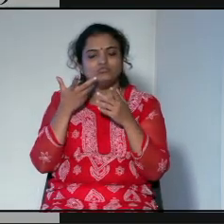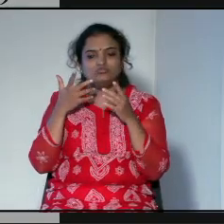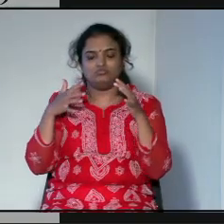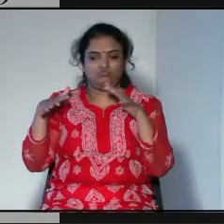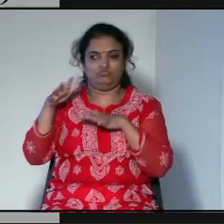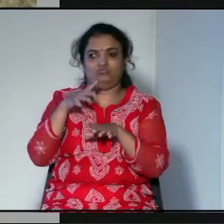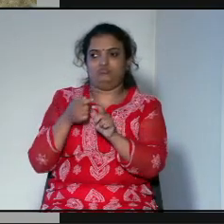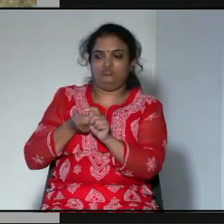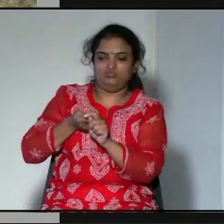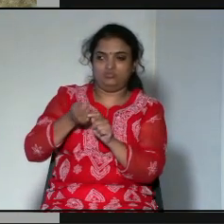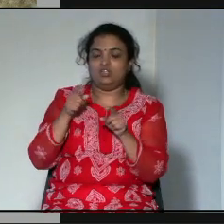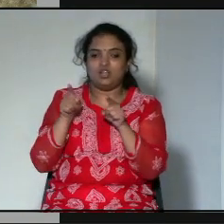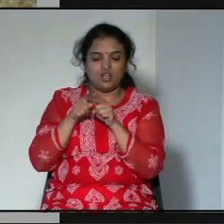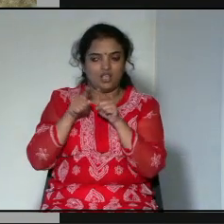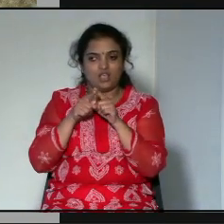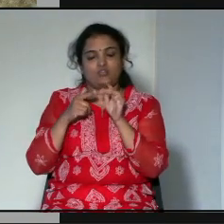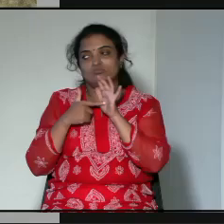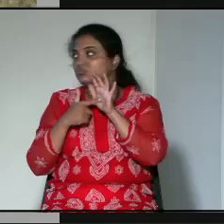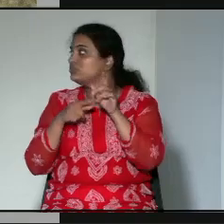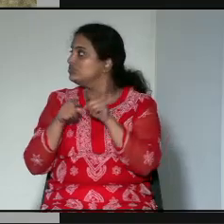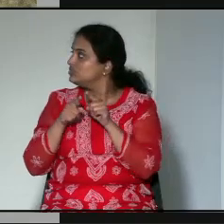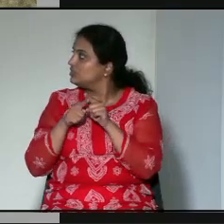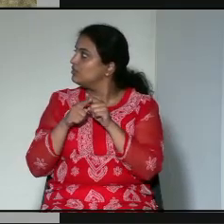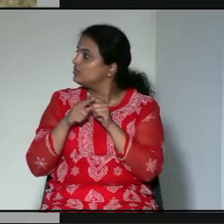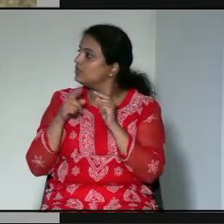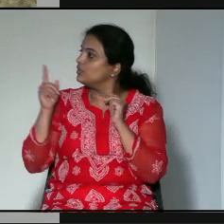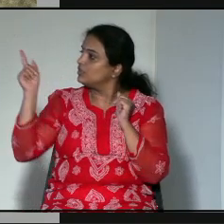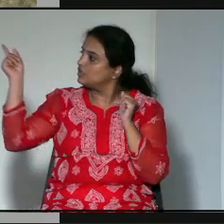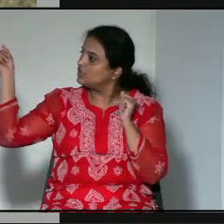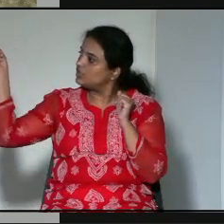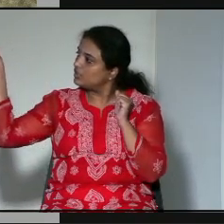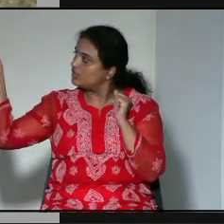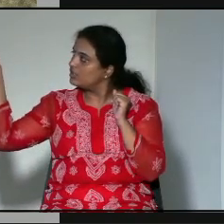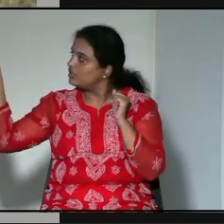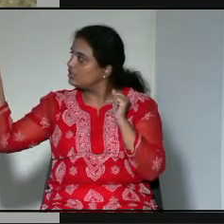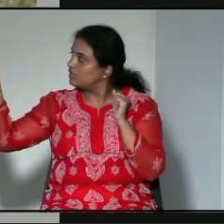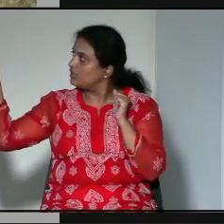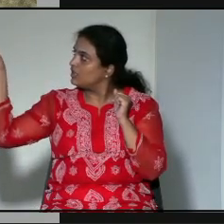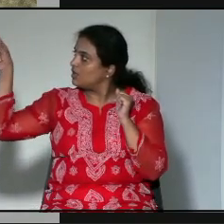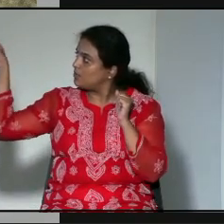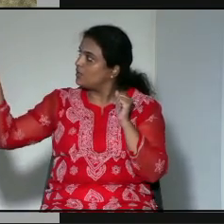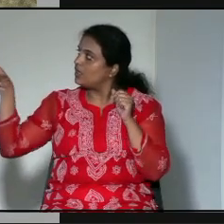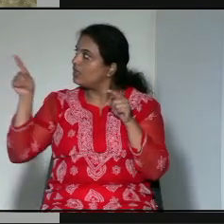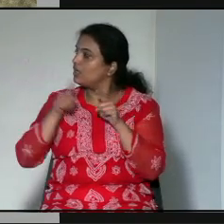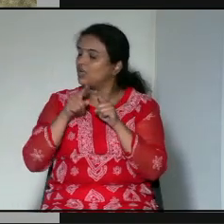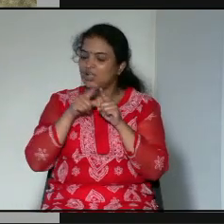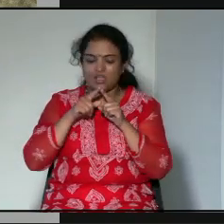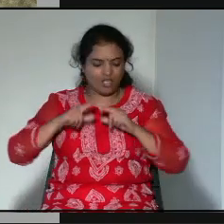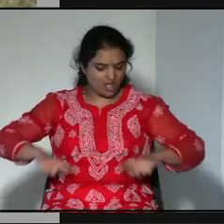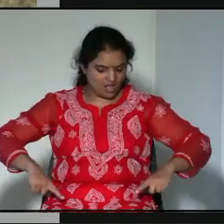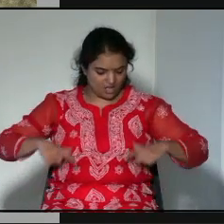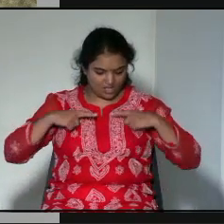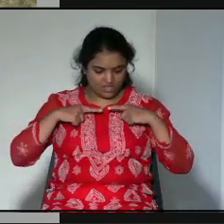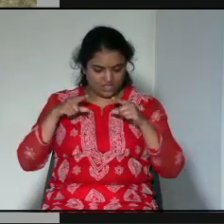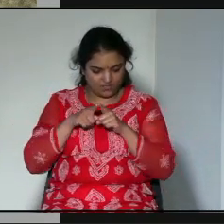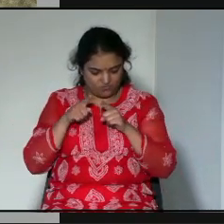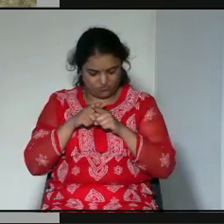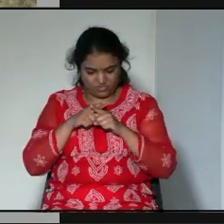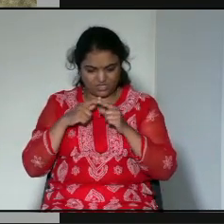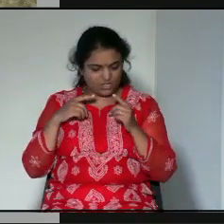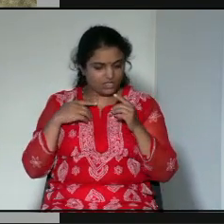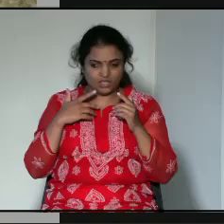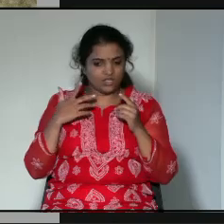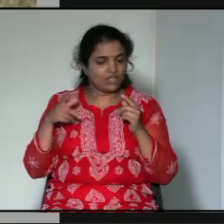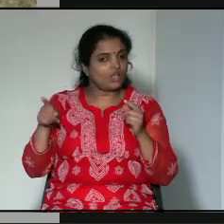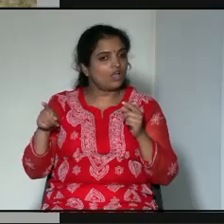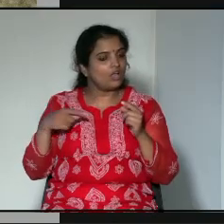Mohan, which moved her to commemorate him in life and in death in two of her sculptures. He was